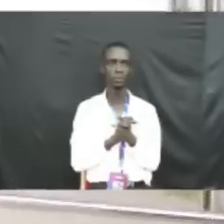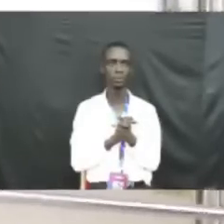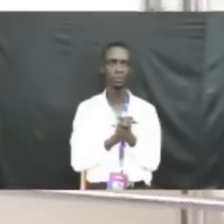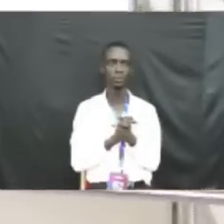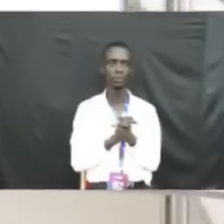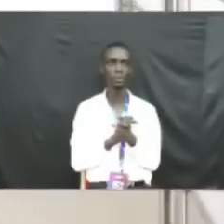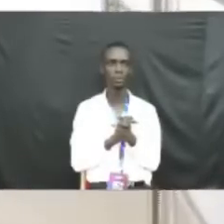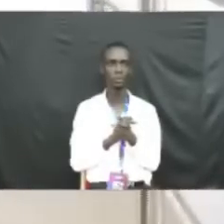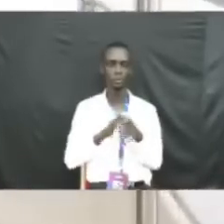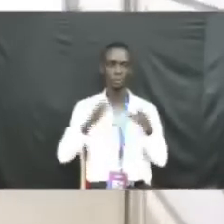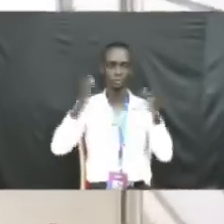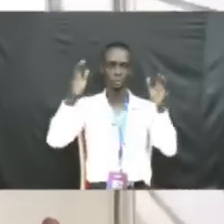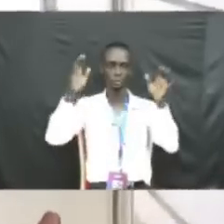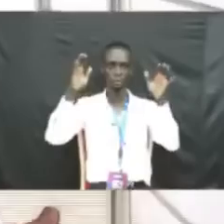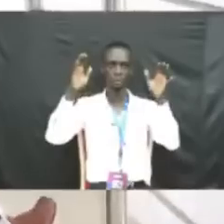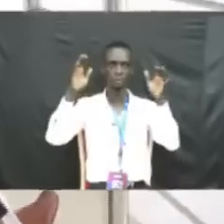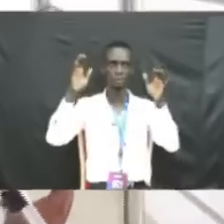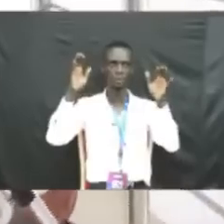Ooh.